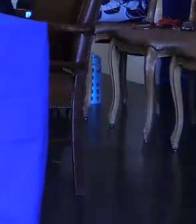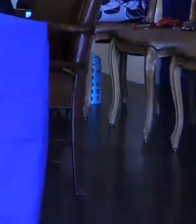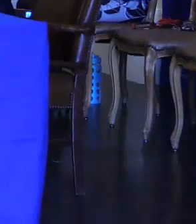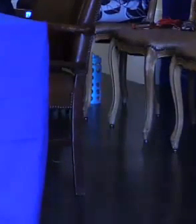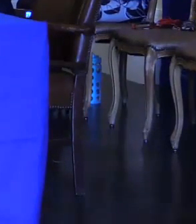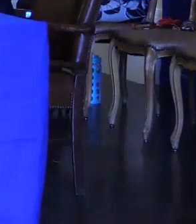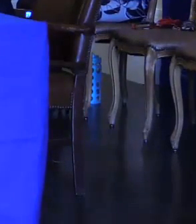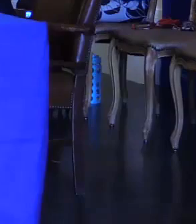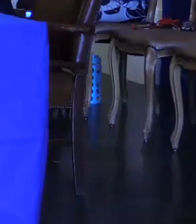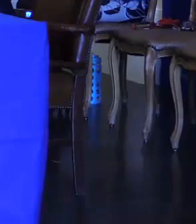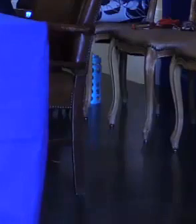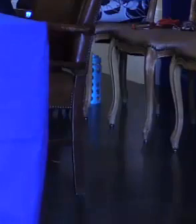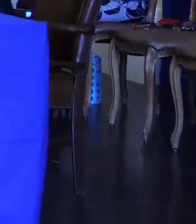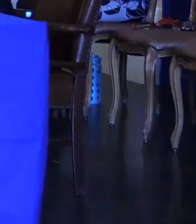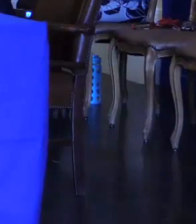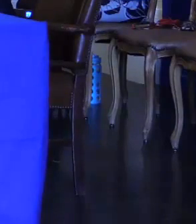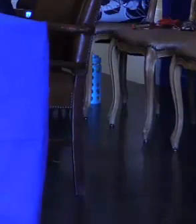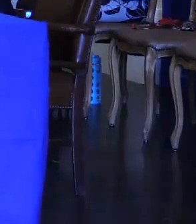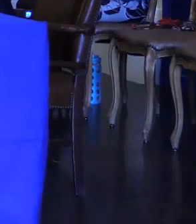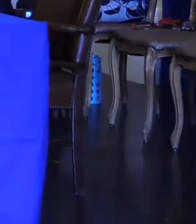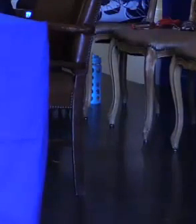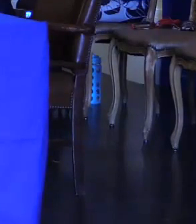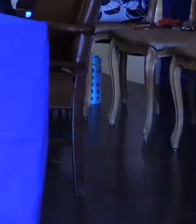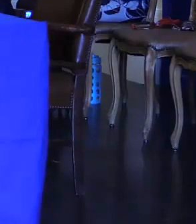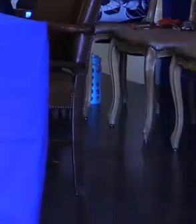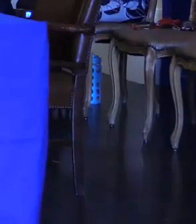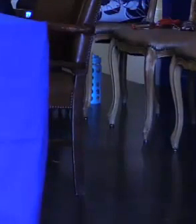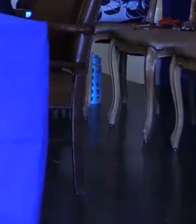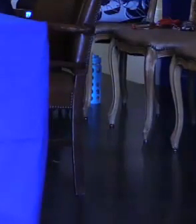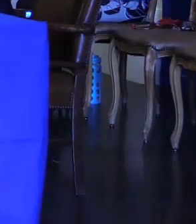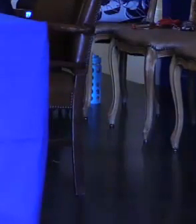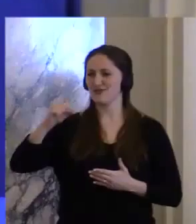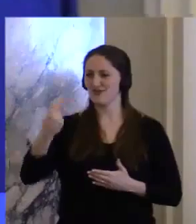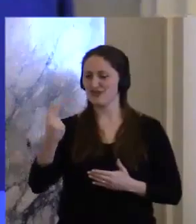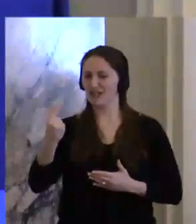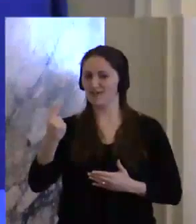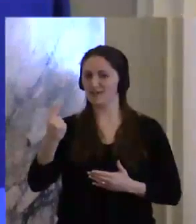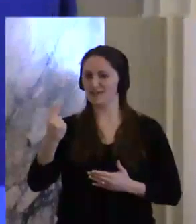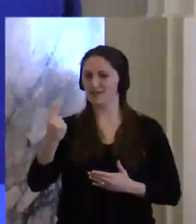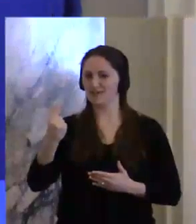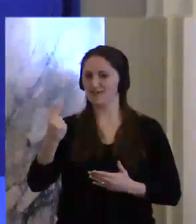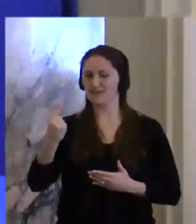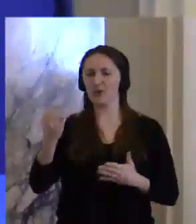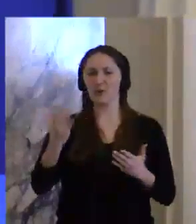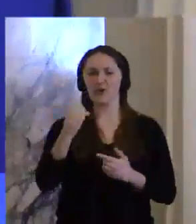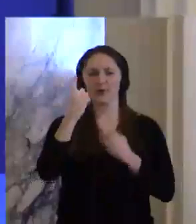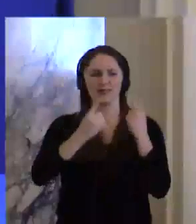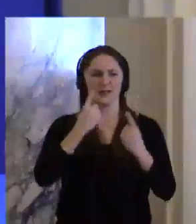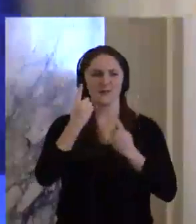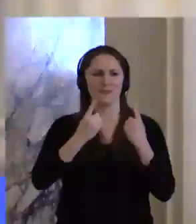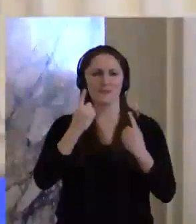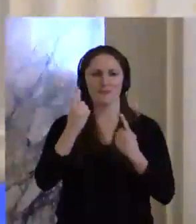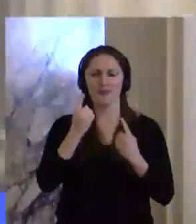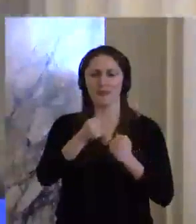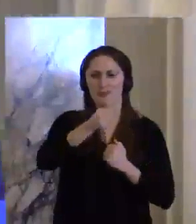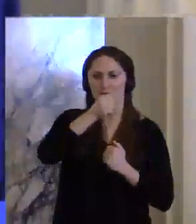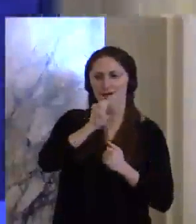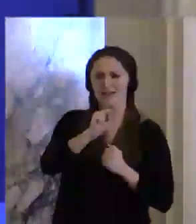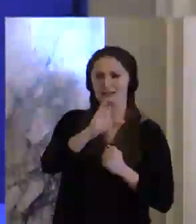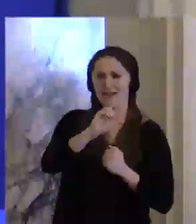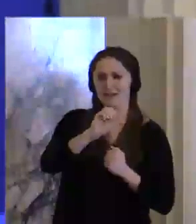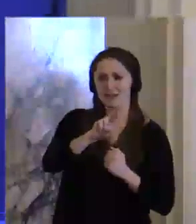el aspirante a secretario general adjunto de que el sector privado y la sociedad civil tengan